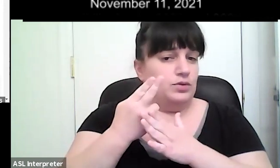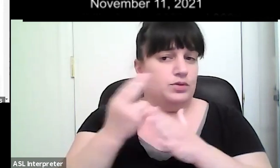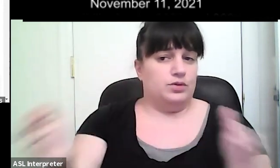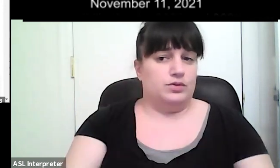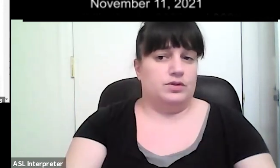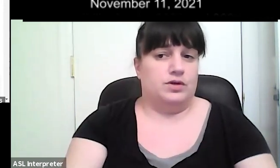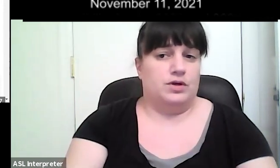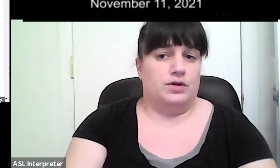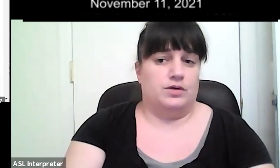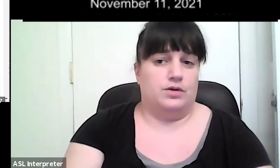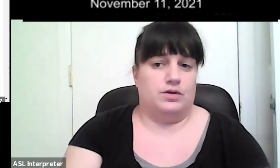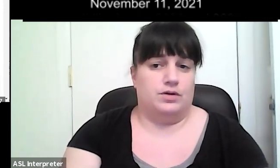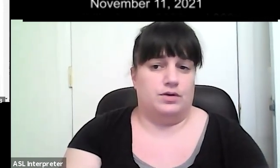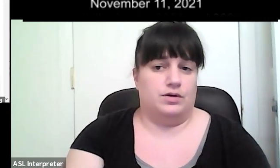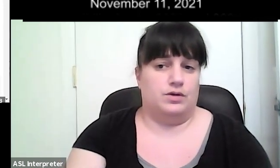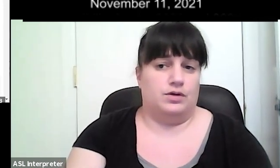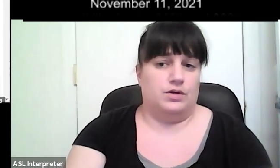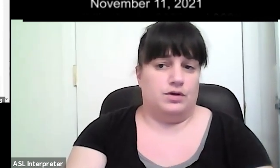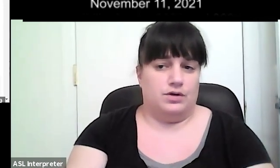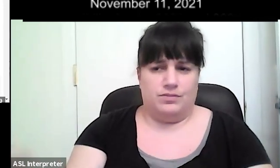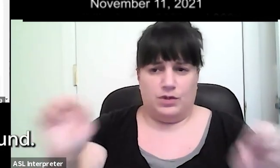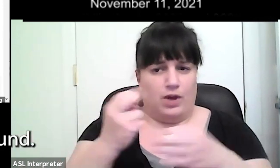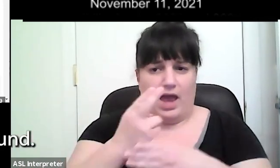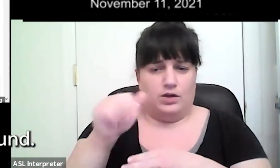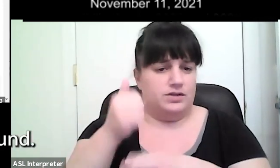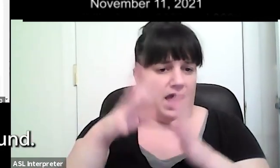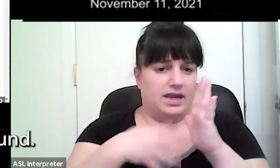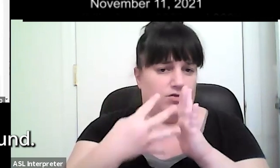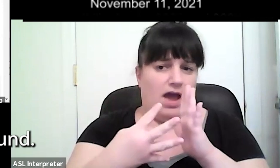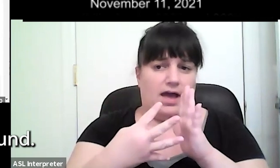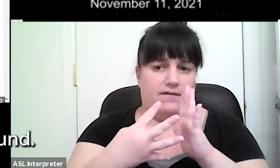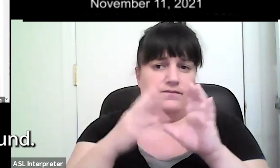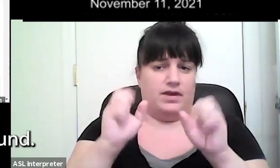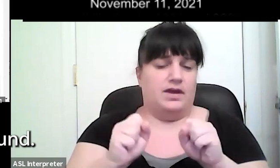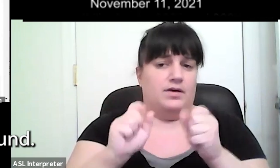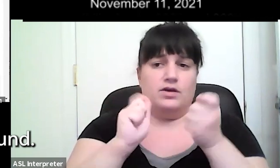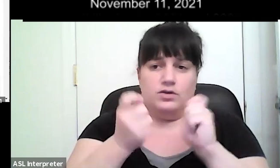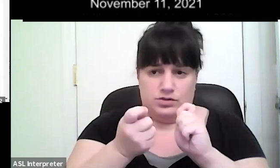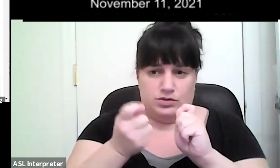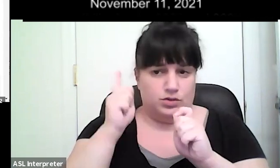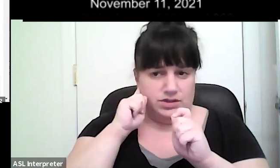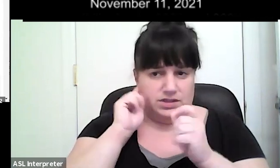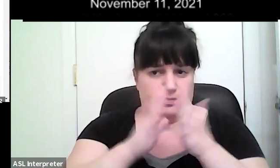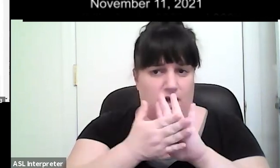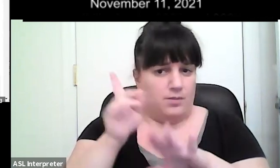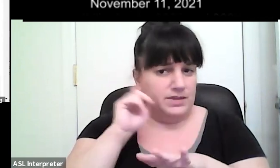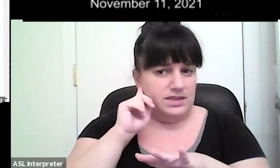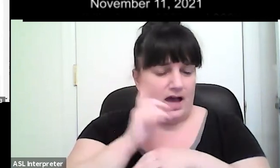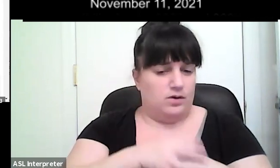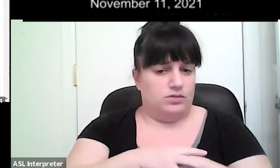be you can use any graph, and it can be converted into sound.